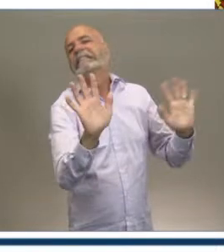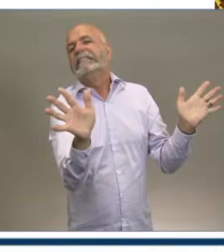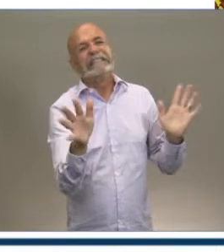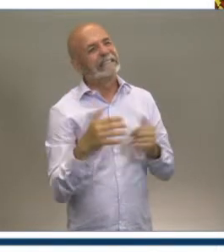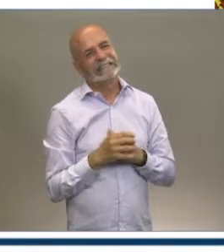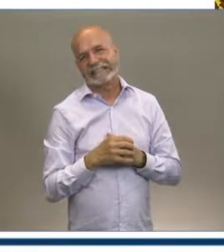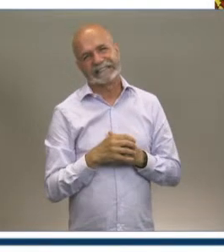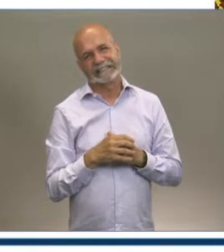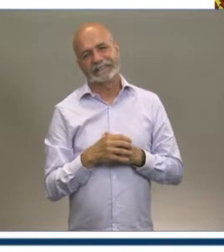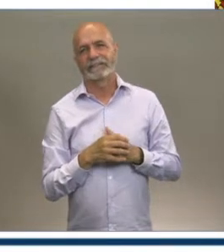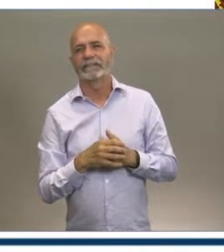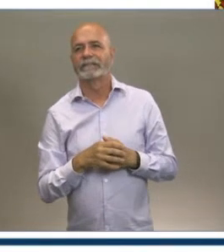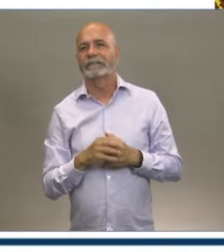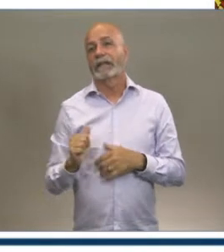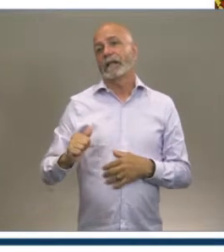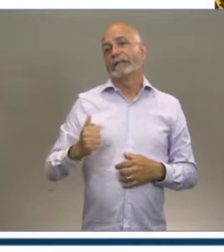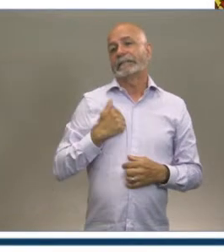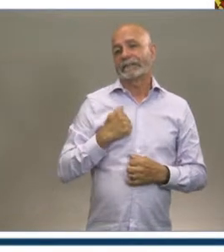Keith.